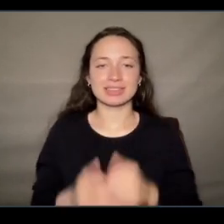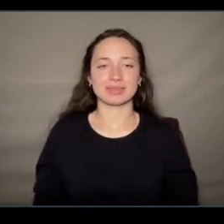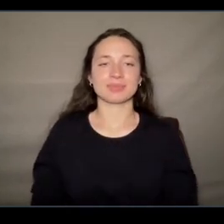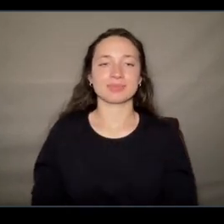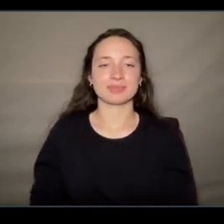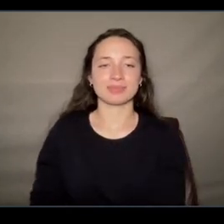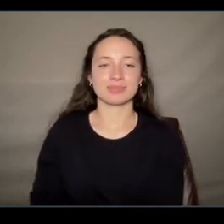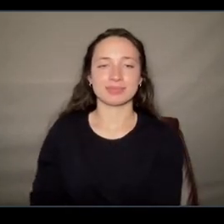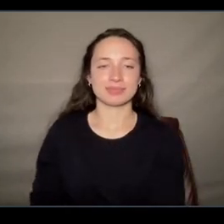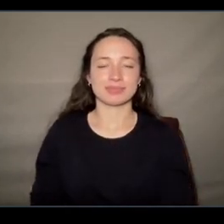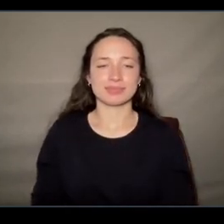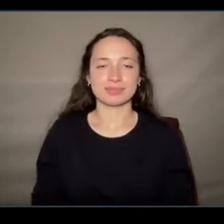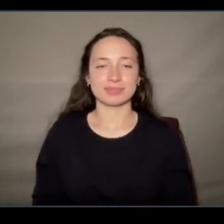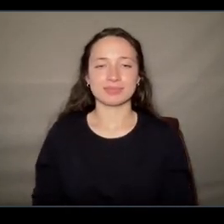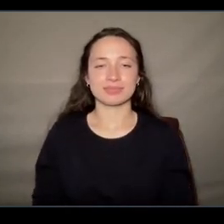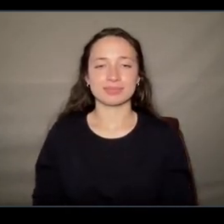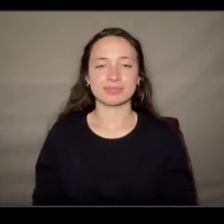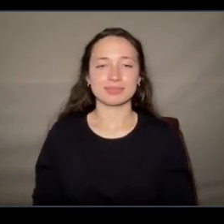the